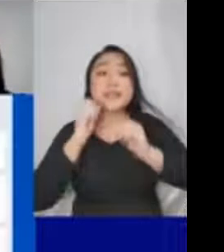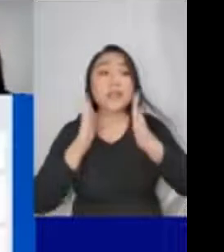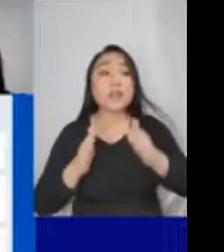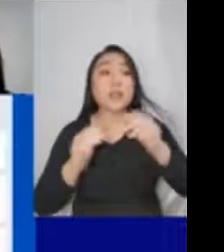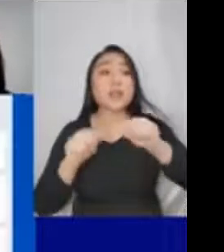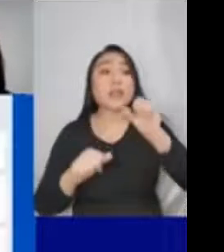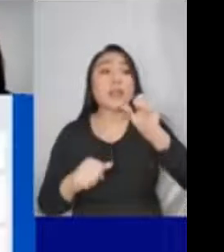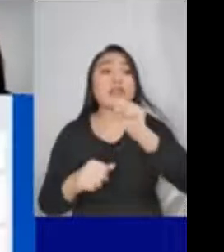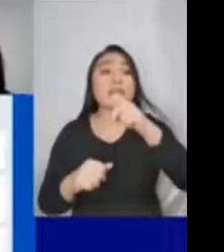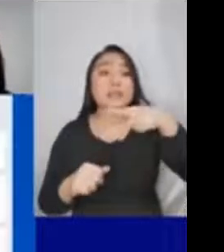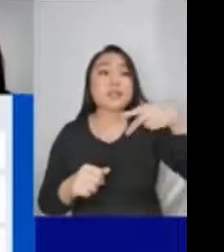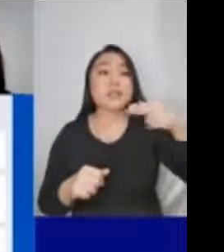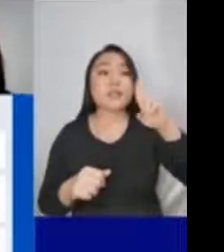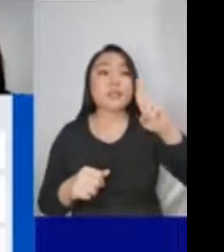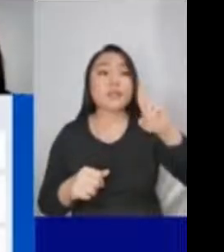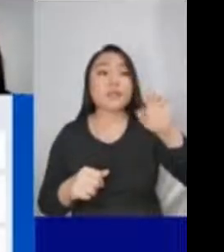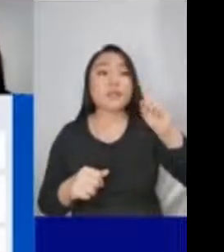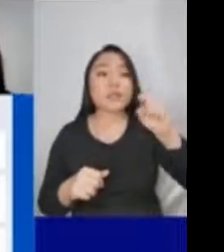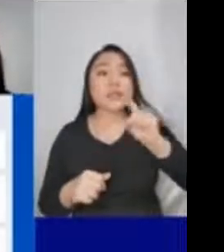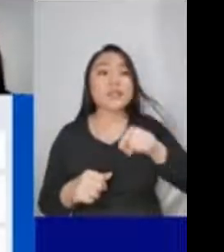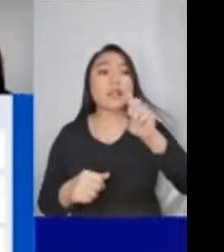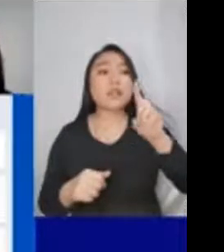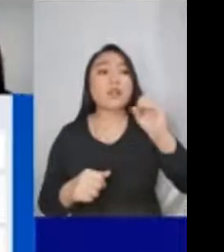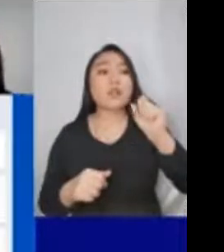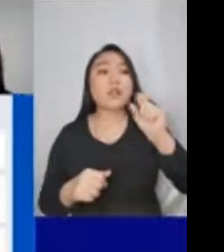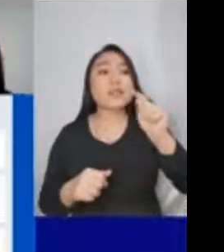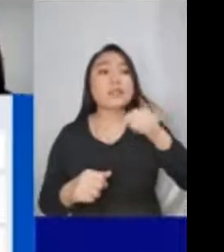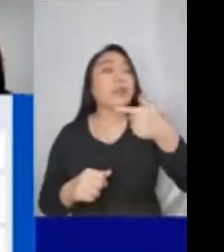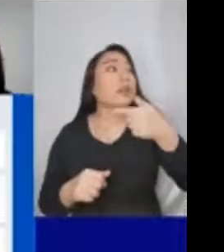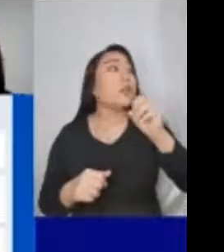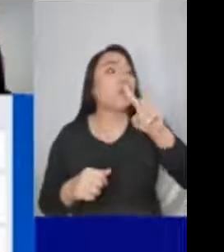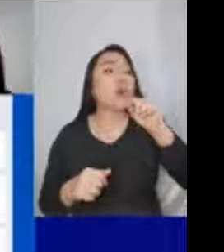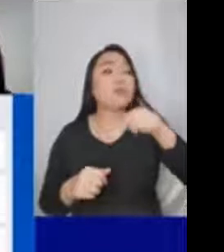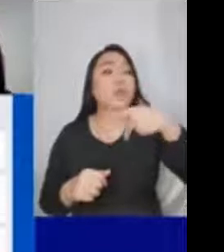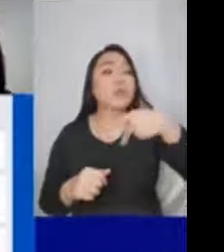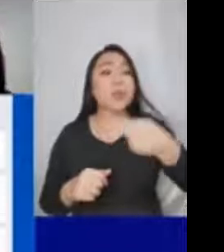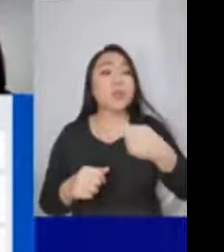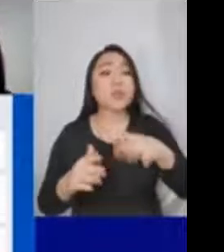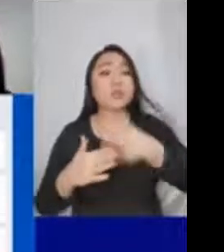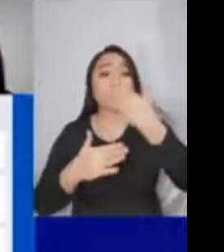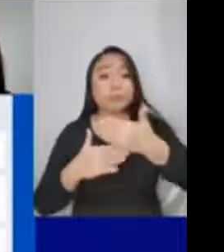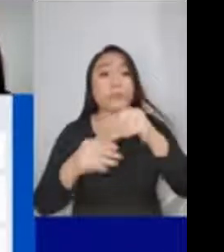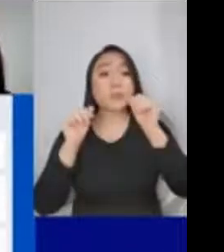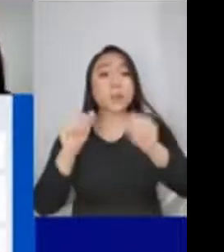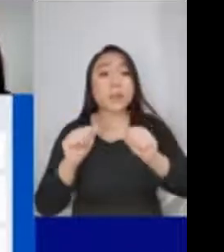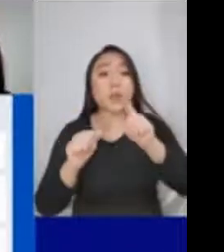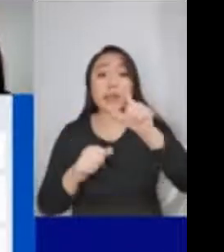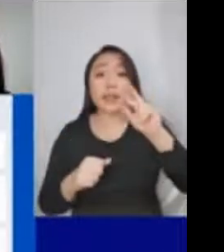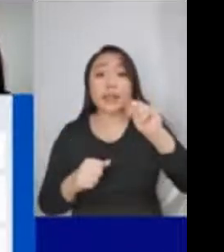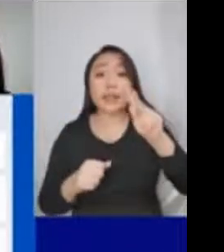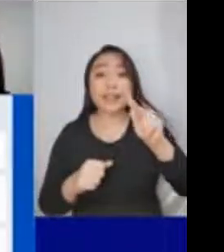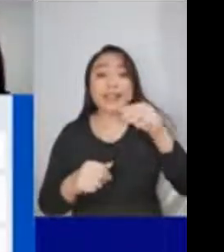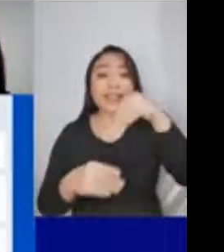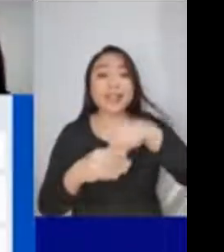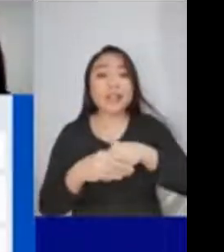Next, we have the Starbucks GeoMap and then the Starbucks mobile app. Again, this will be discussed later by Mr. RJ on